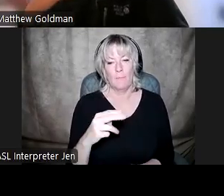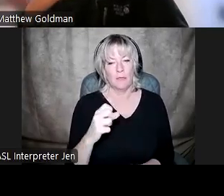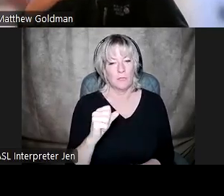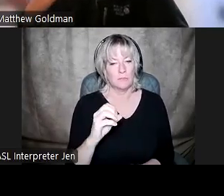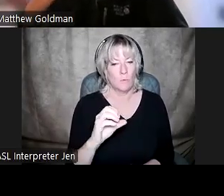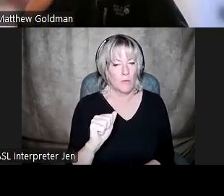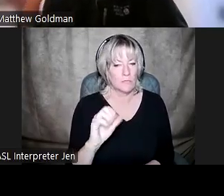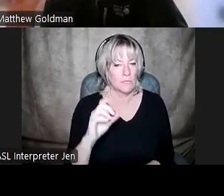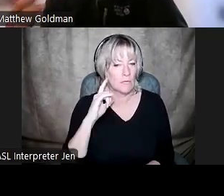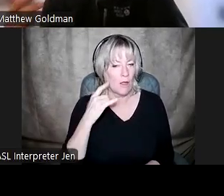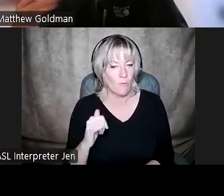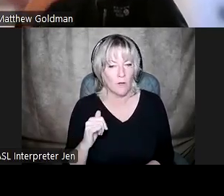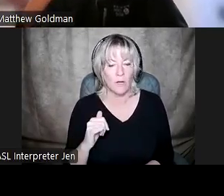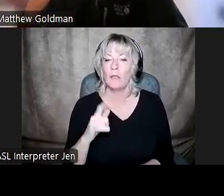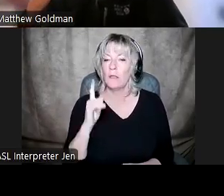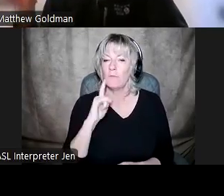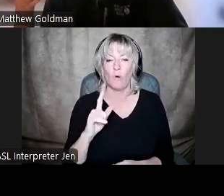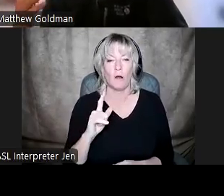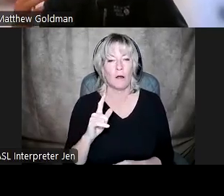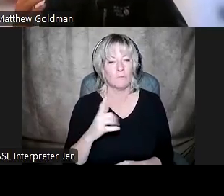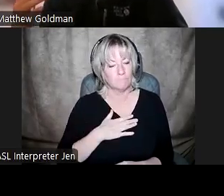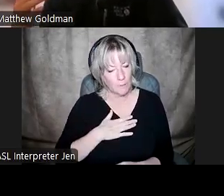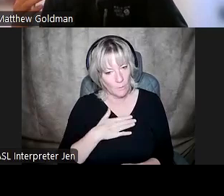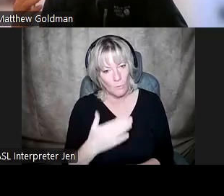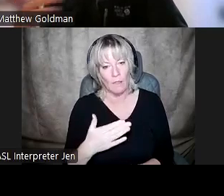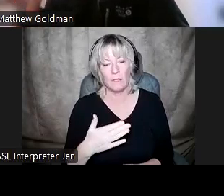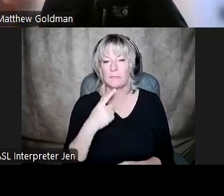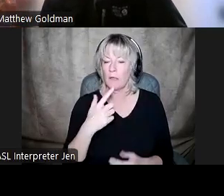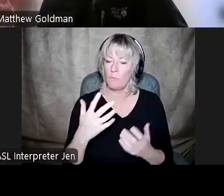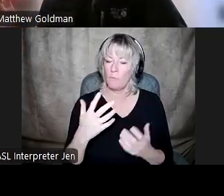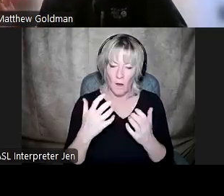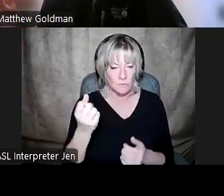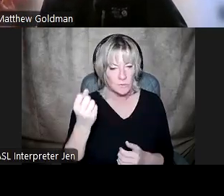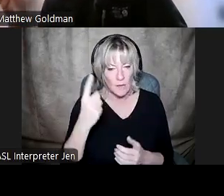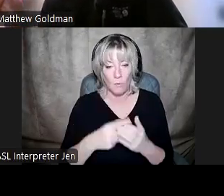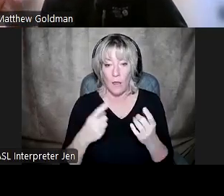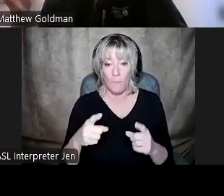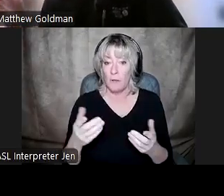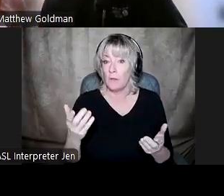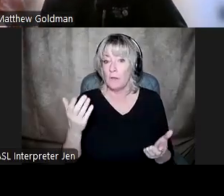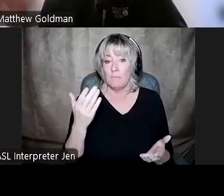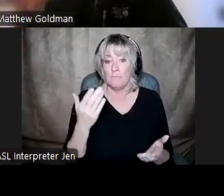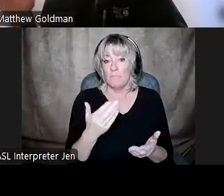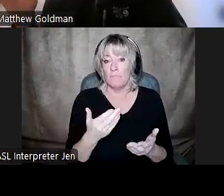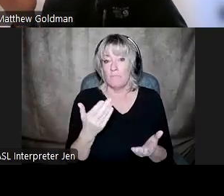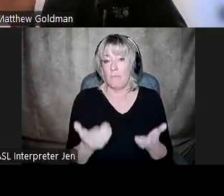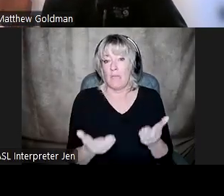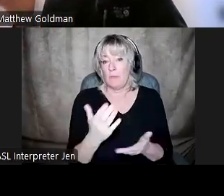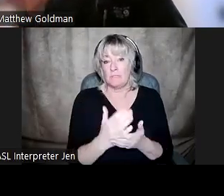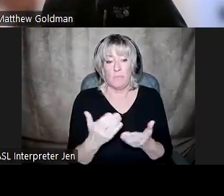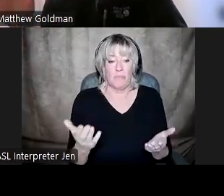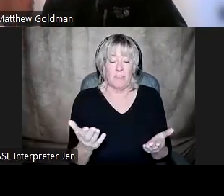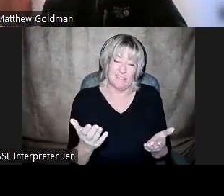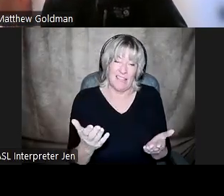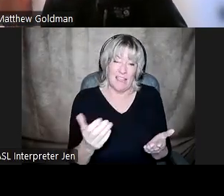for taking the leap and saying, we want to understand what happened. And even if there were things that happened that weren't perfect, nobody's perfect,